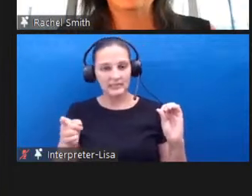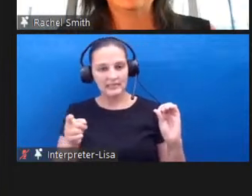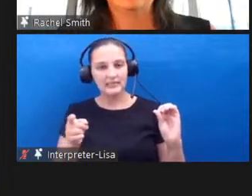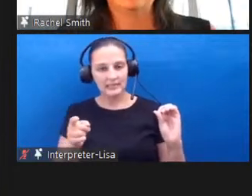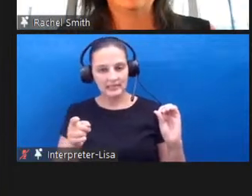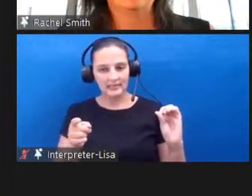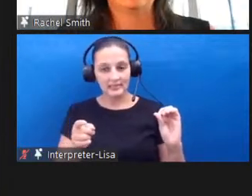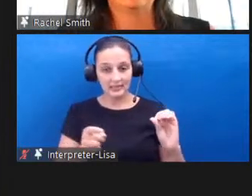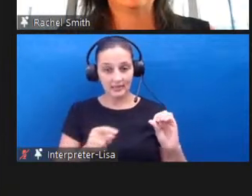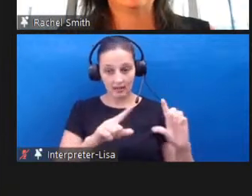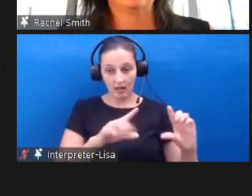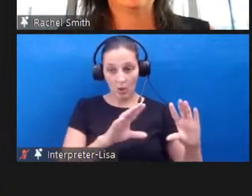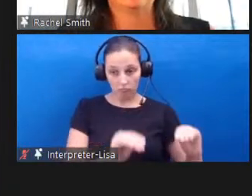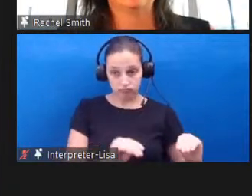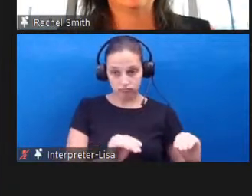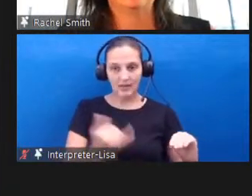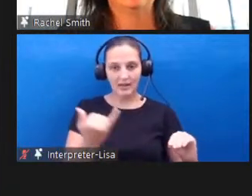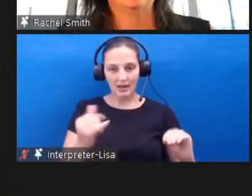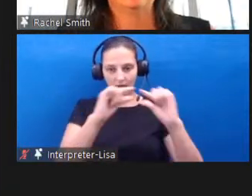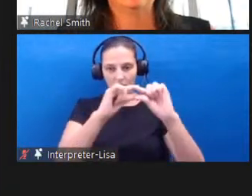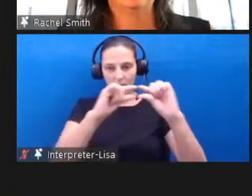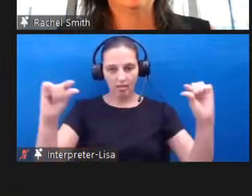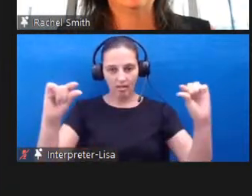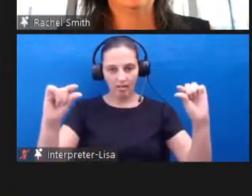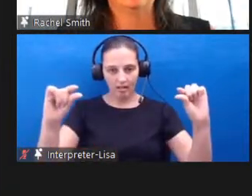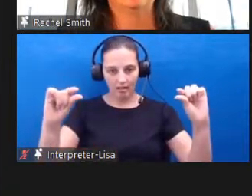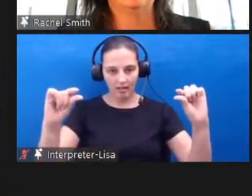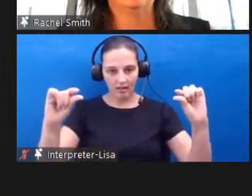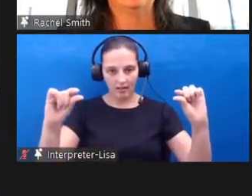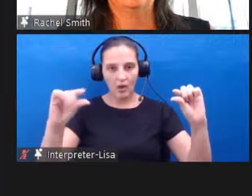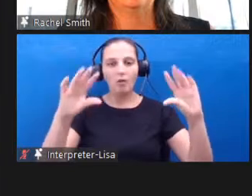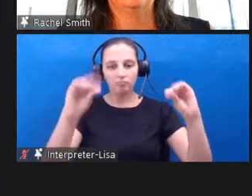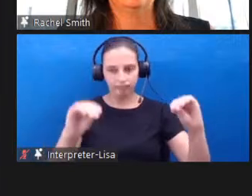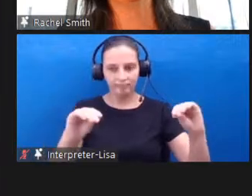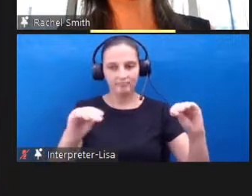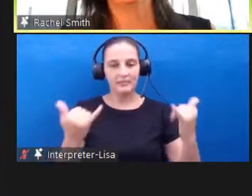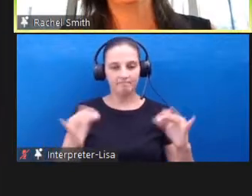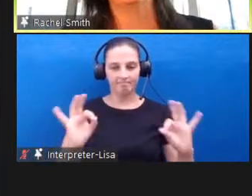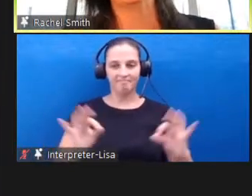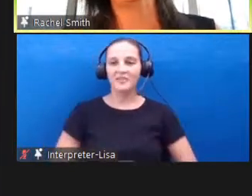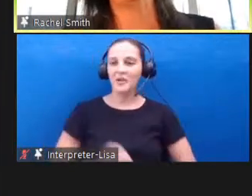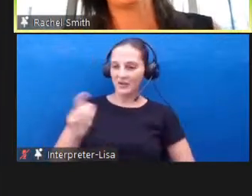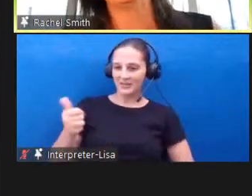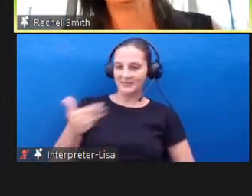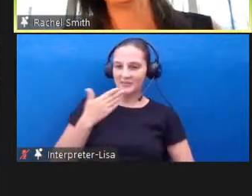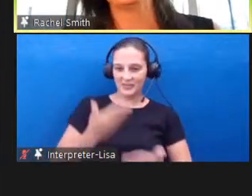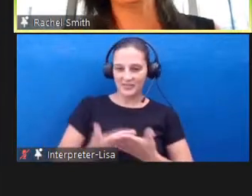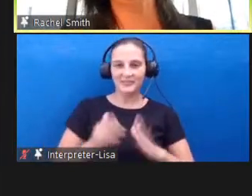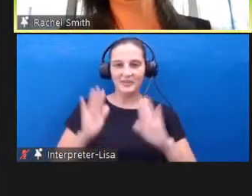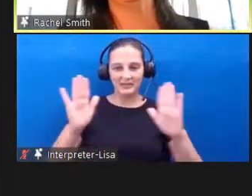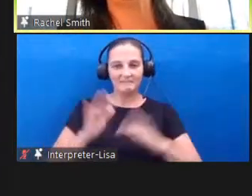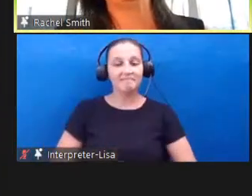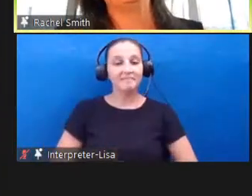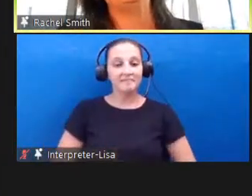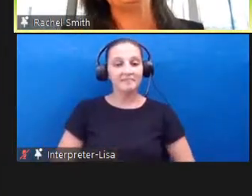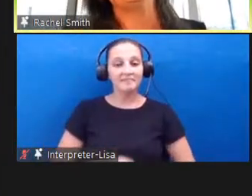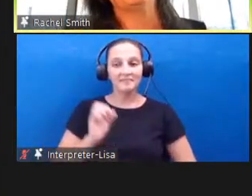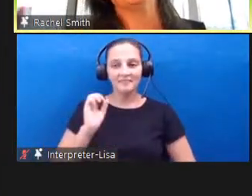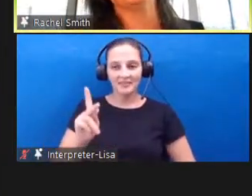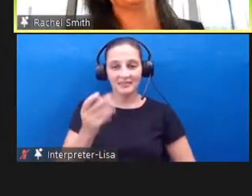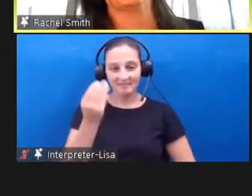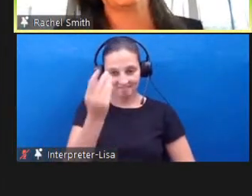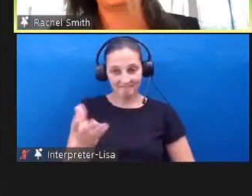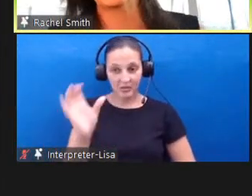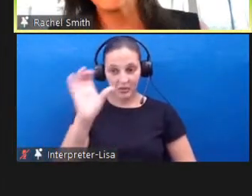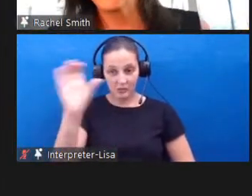Those two went away, but now we have a bar right through the middle of planet Earth, and now it's gone. Okay, good. Okay, great. So so Zoom